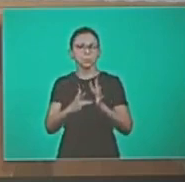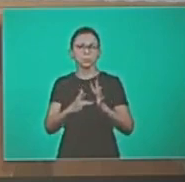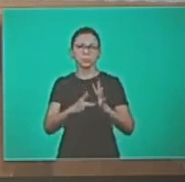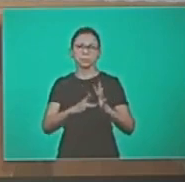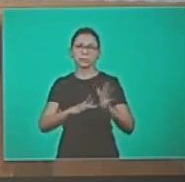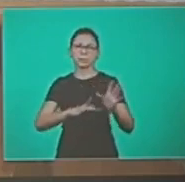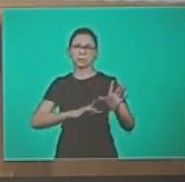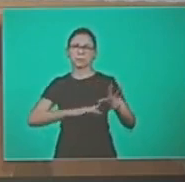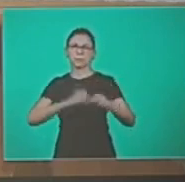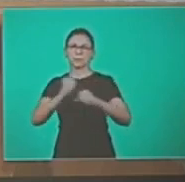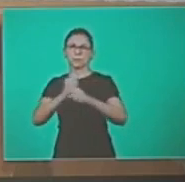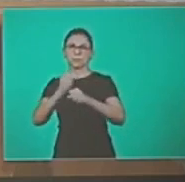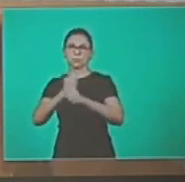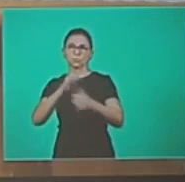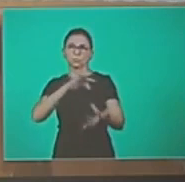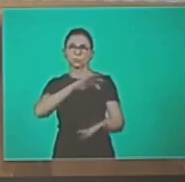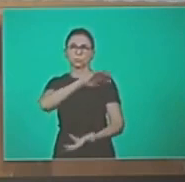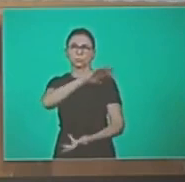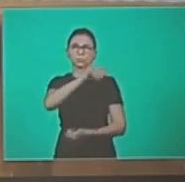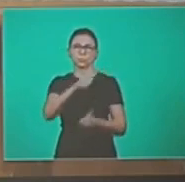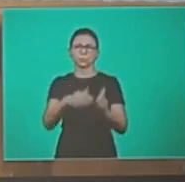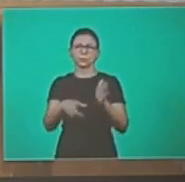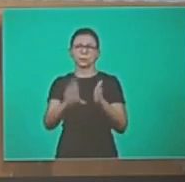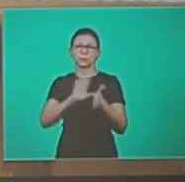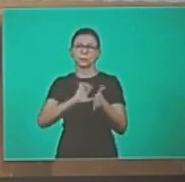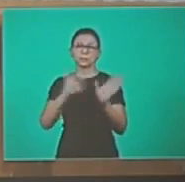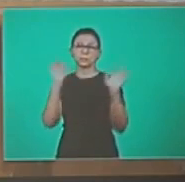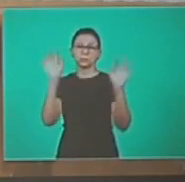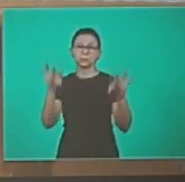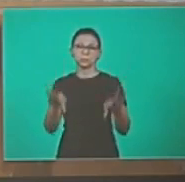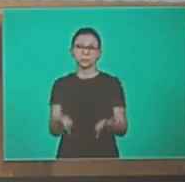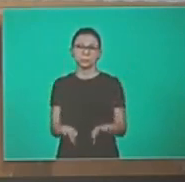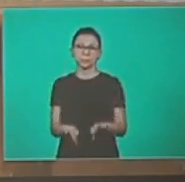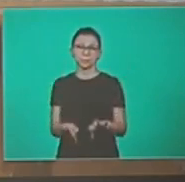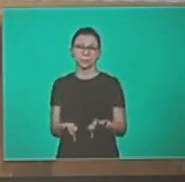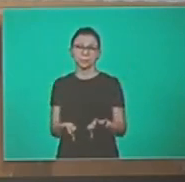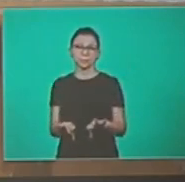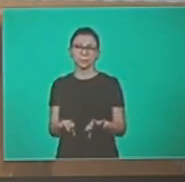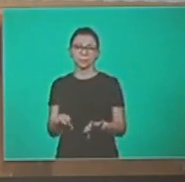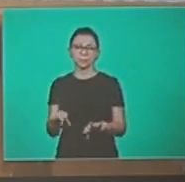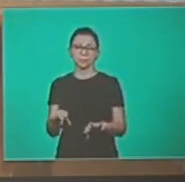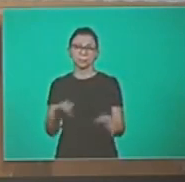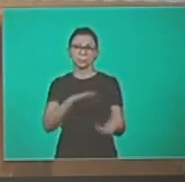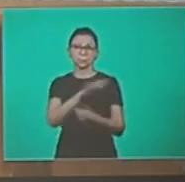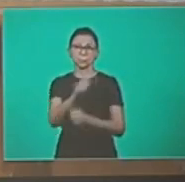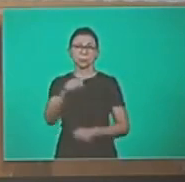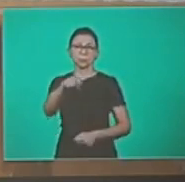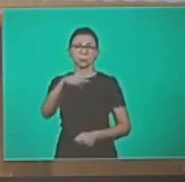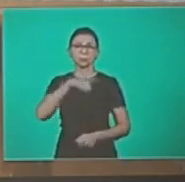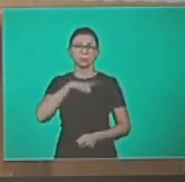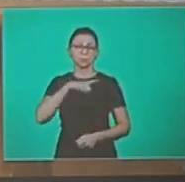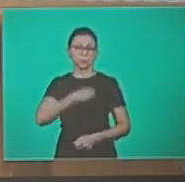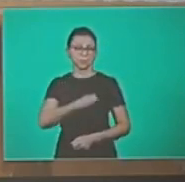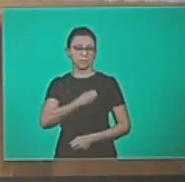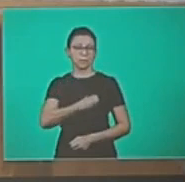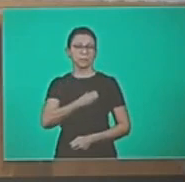the Holy Spirit. So even before they finish, they see the populated world.